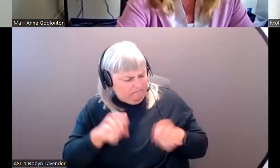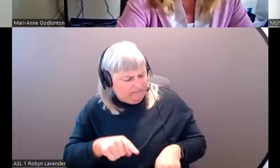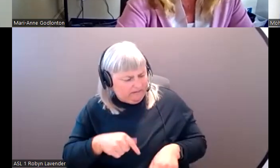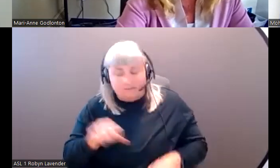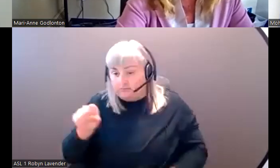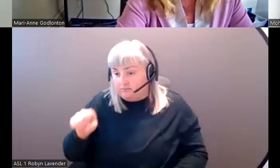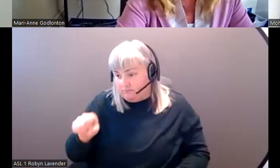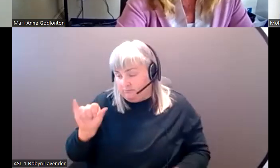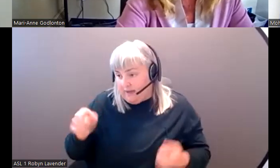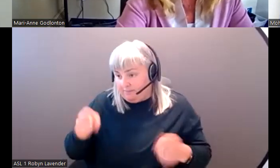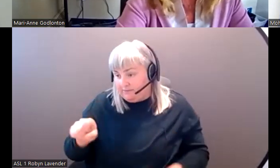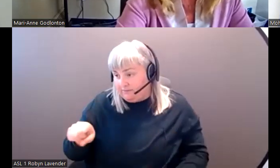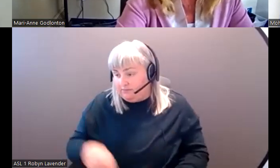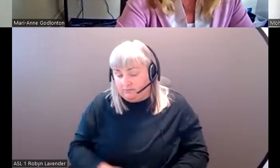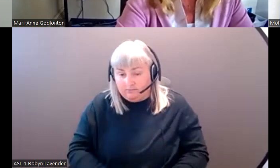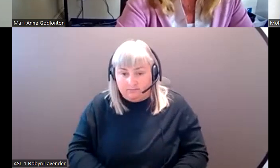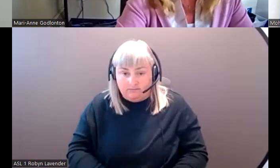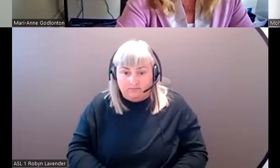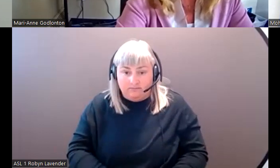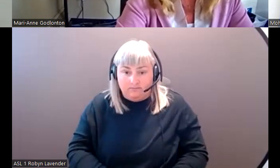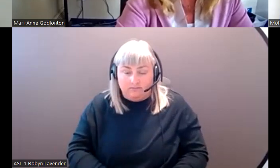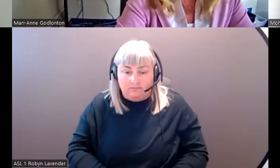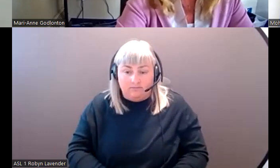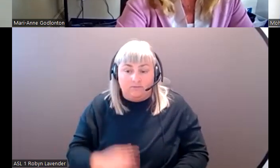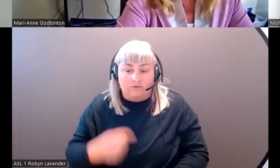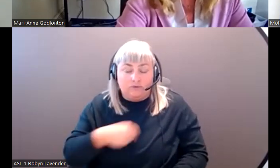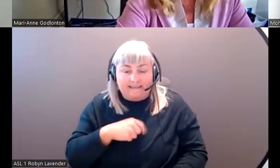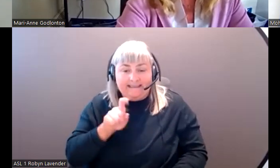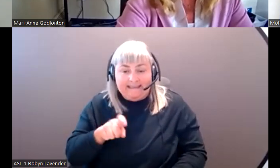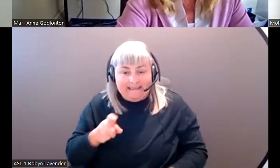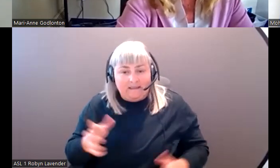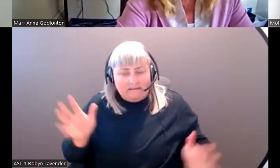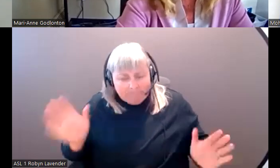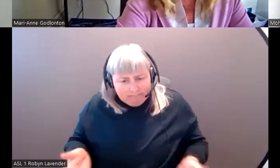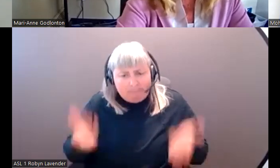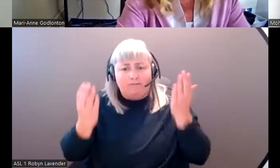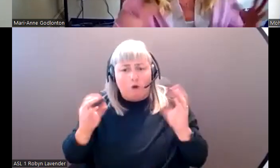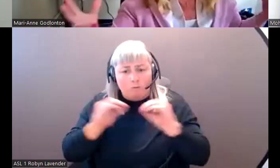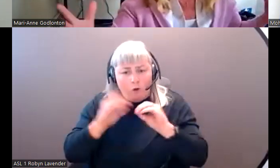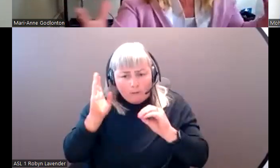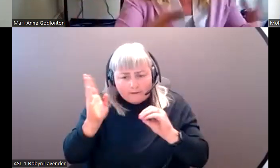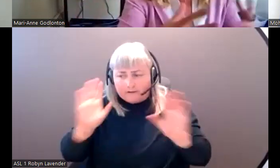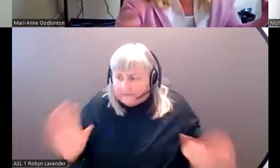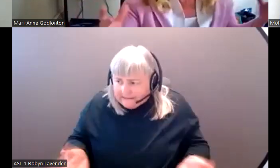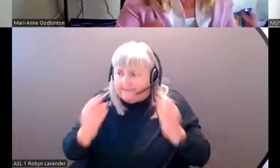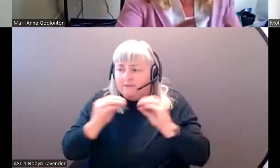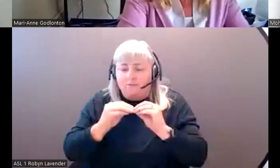does happen. We need more presentations, we need more awareness, we need more buy-in